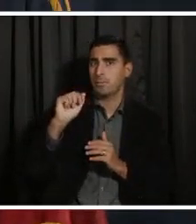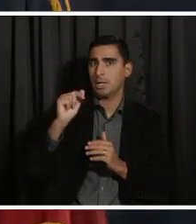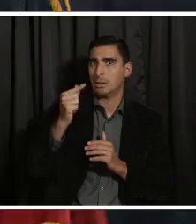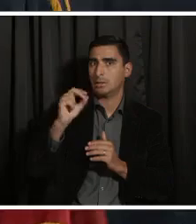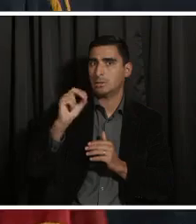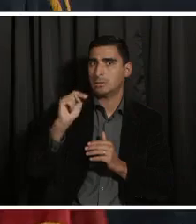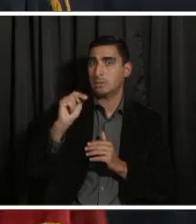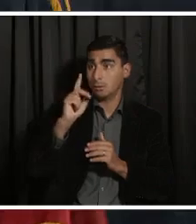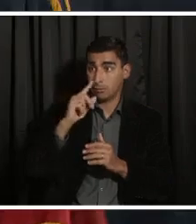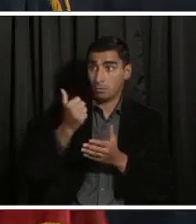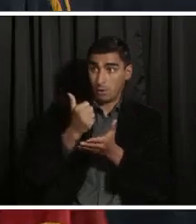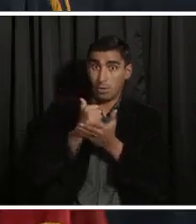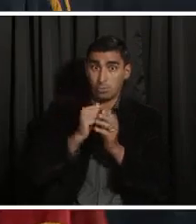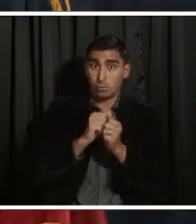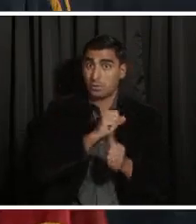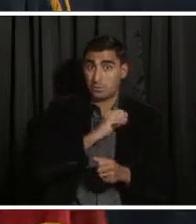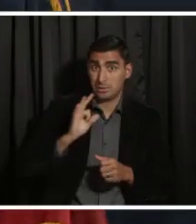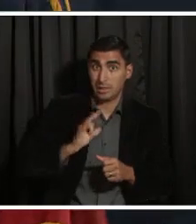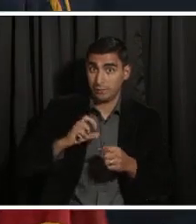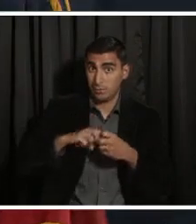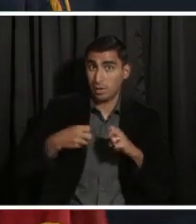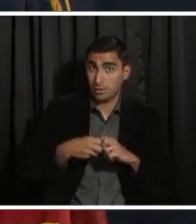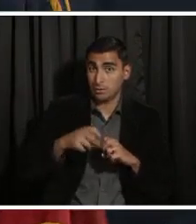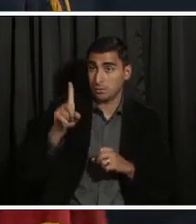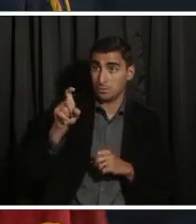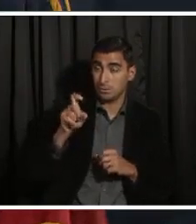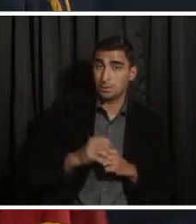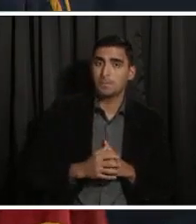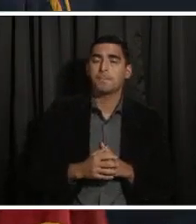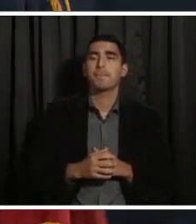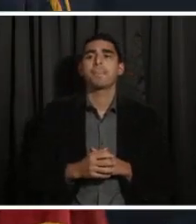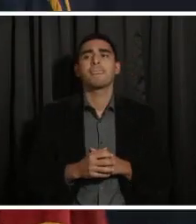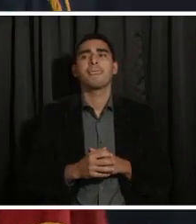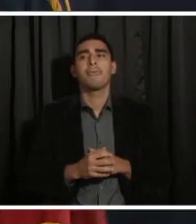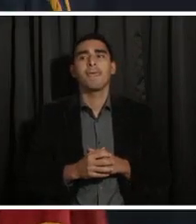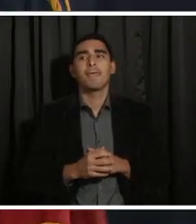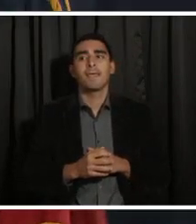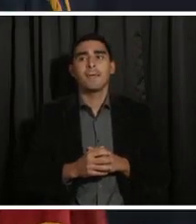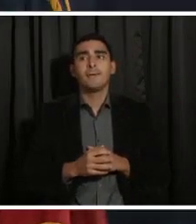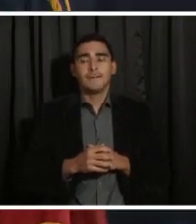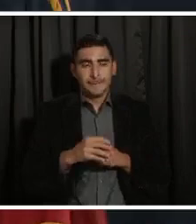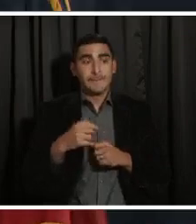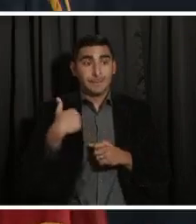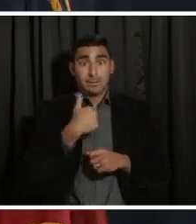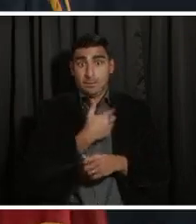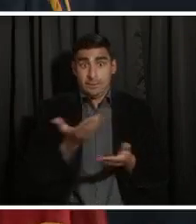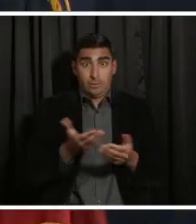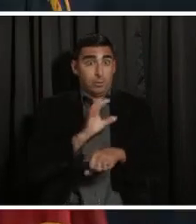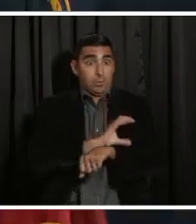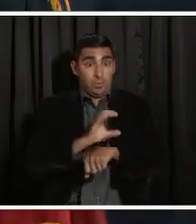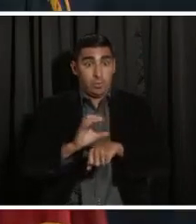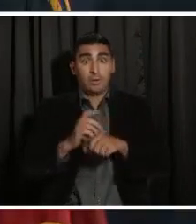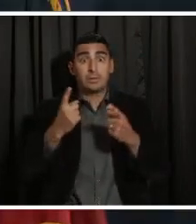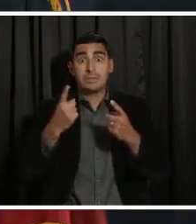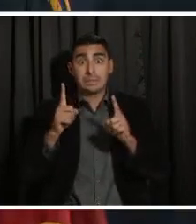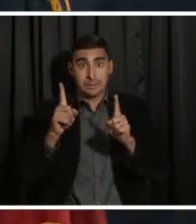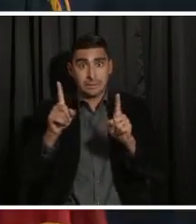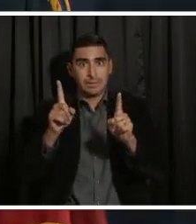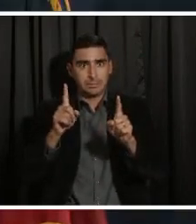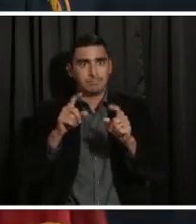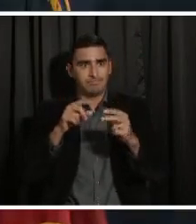And if not, what's the plan to address that? We would not have had the success we've had in Colorado in